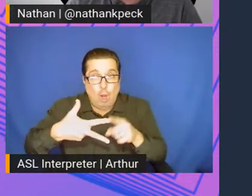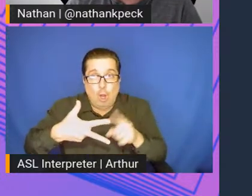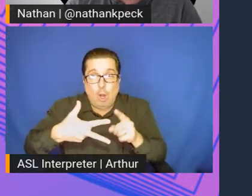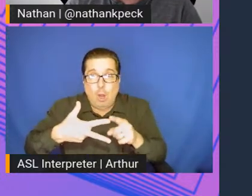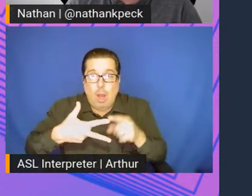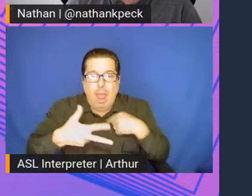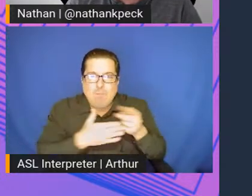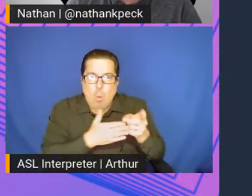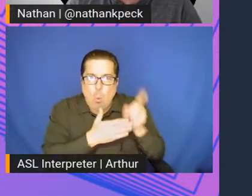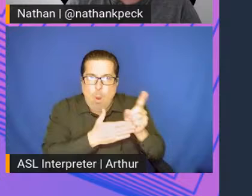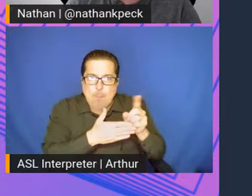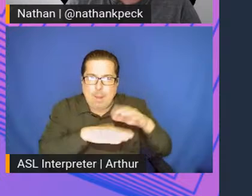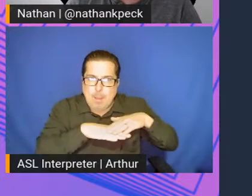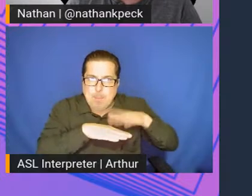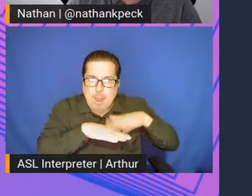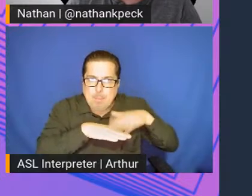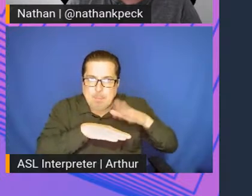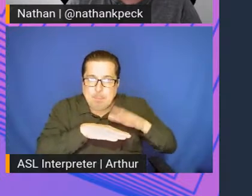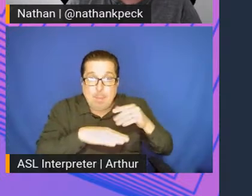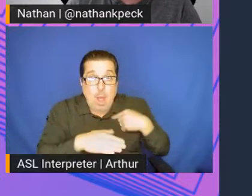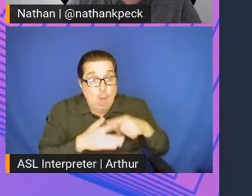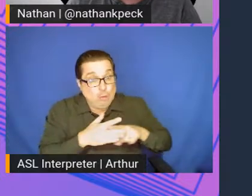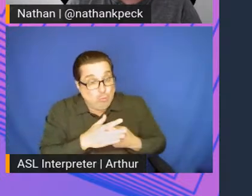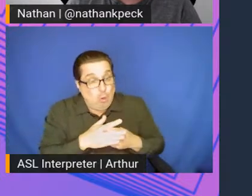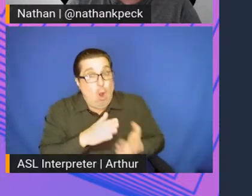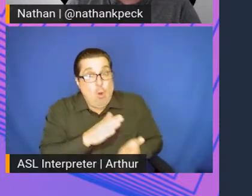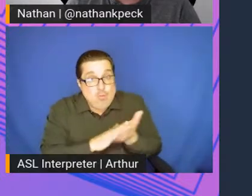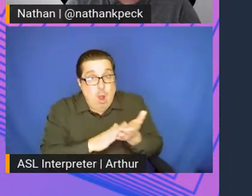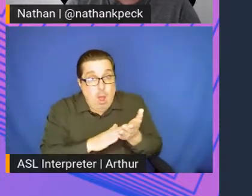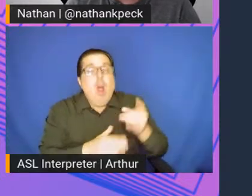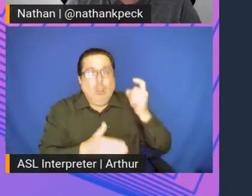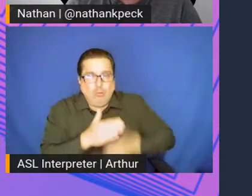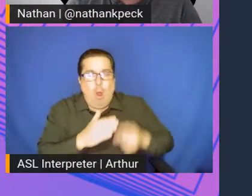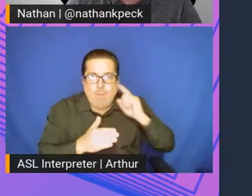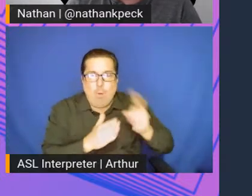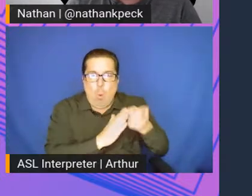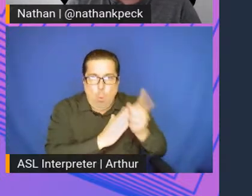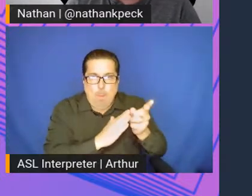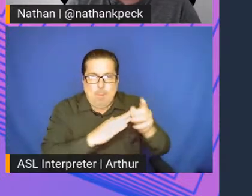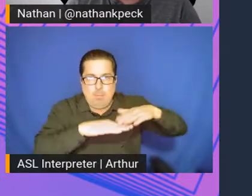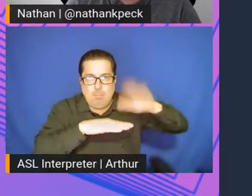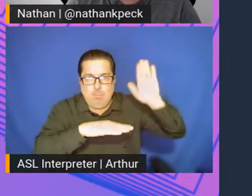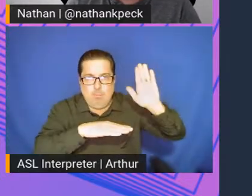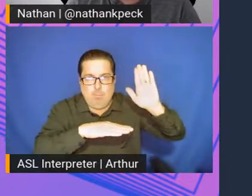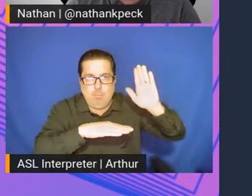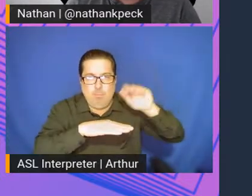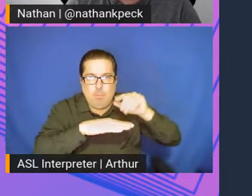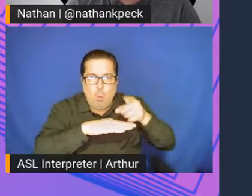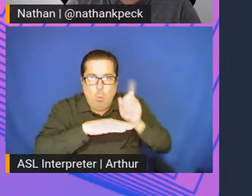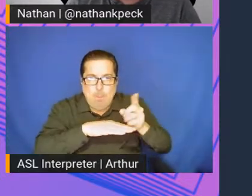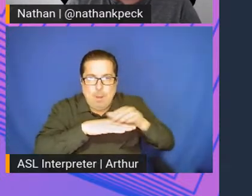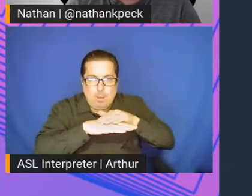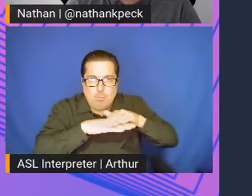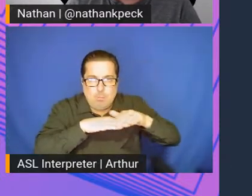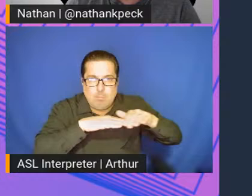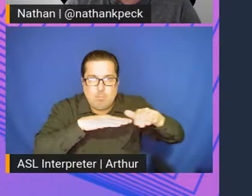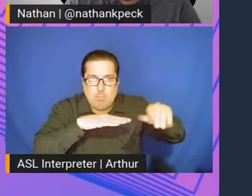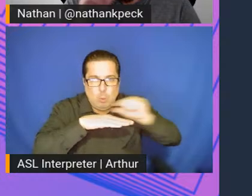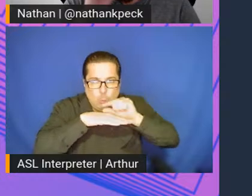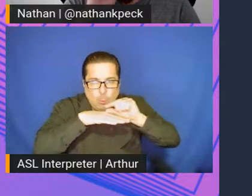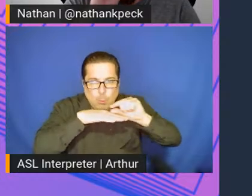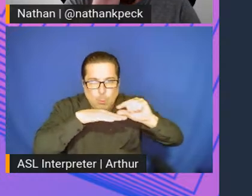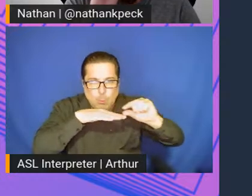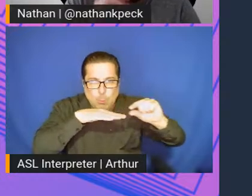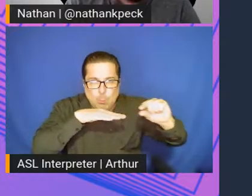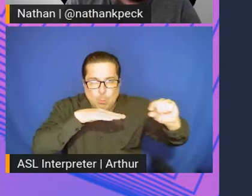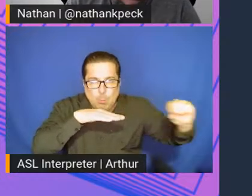time. So as soon as I start running an App Runner container, it's going to charge for 1 minute. As soon as I start running an AWS Fargate container, it's going to charge for 1 minute.